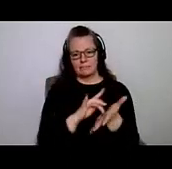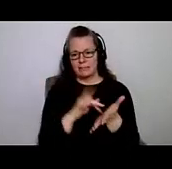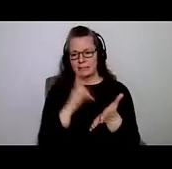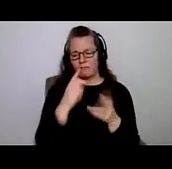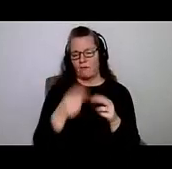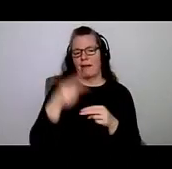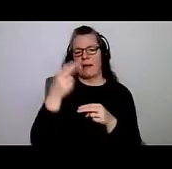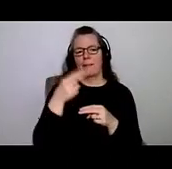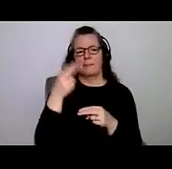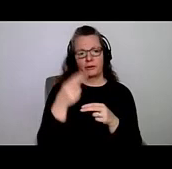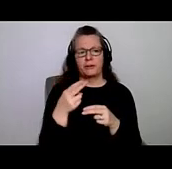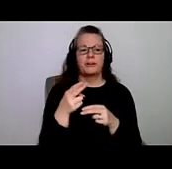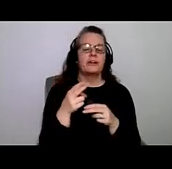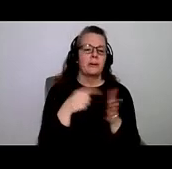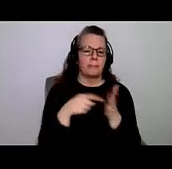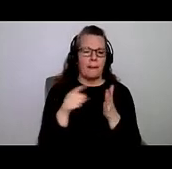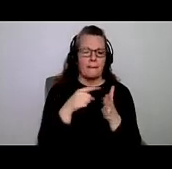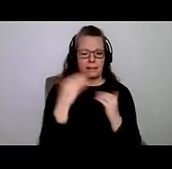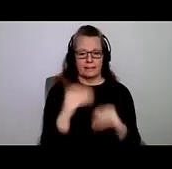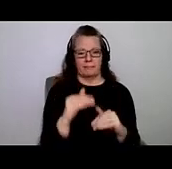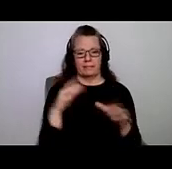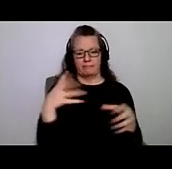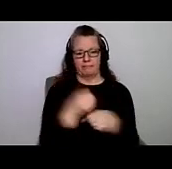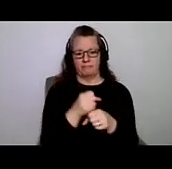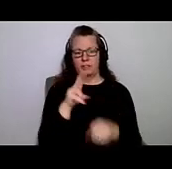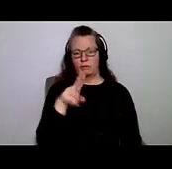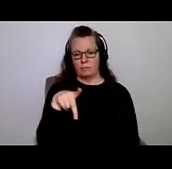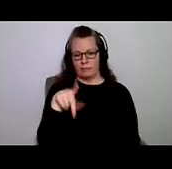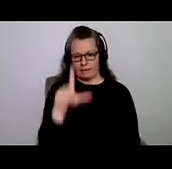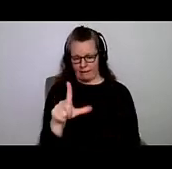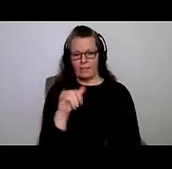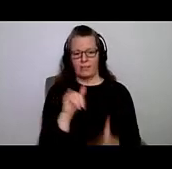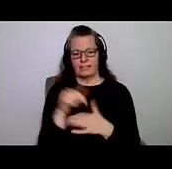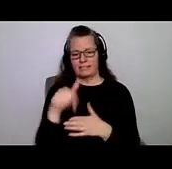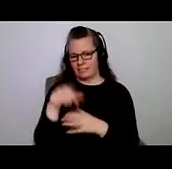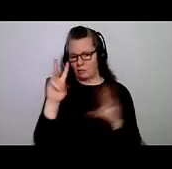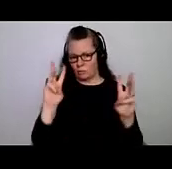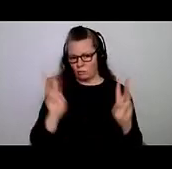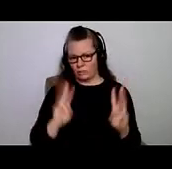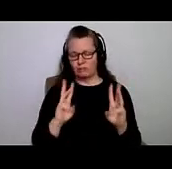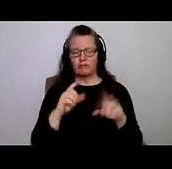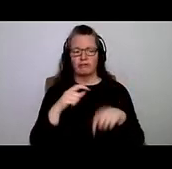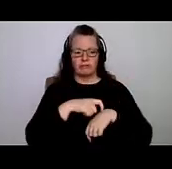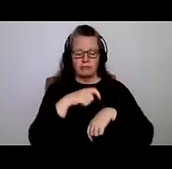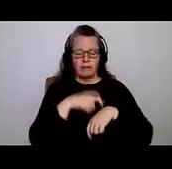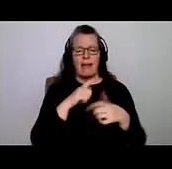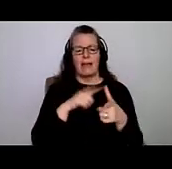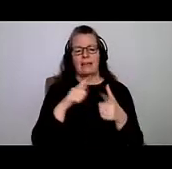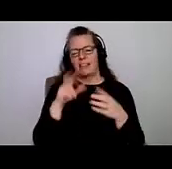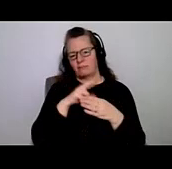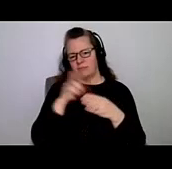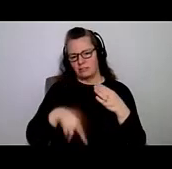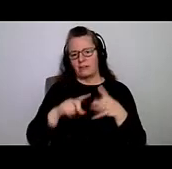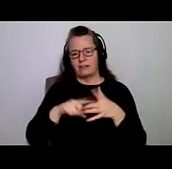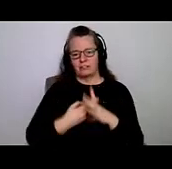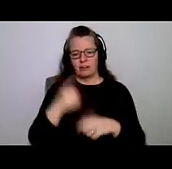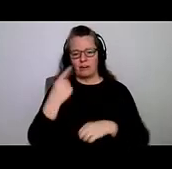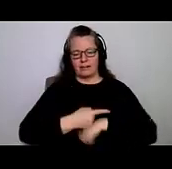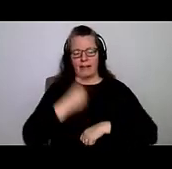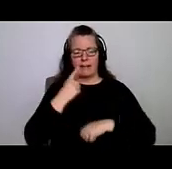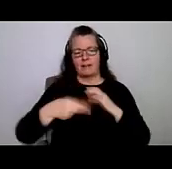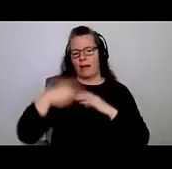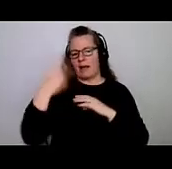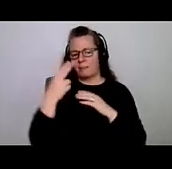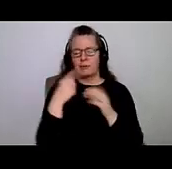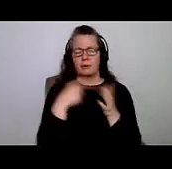or UPL and establishing an upper payment limit this winter. And then that would result in an effective date of an upper payment limit sometime